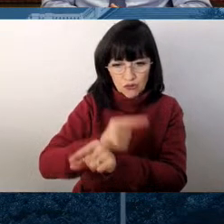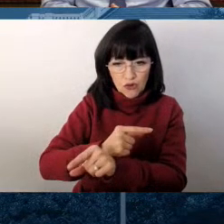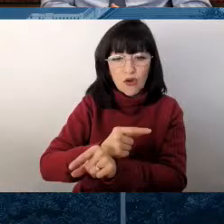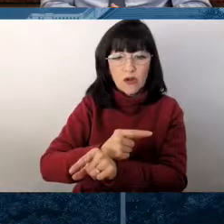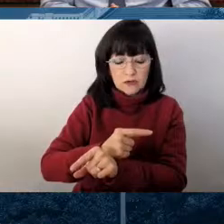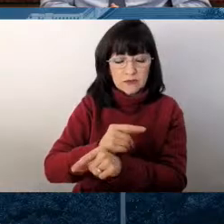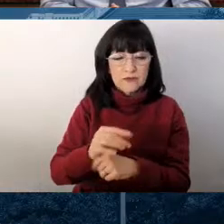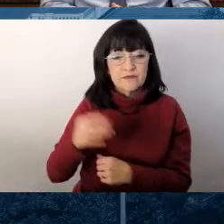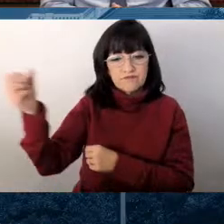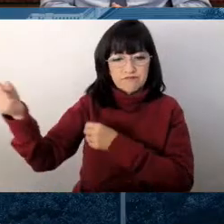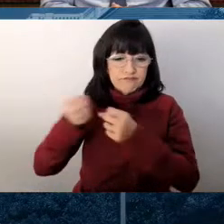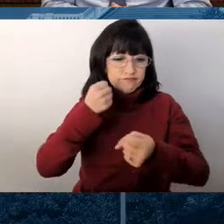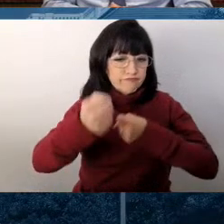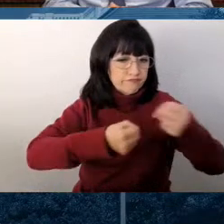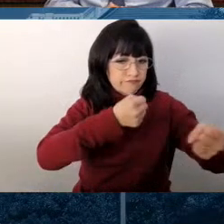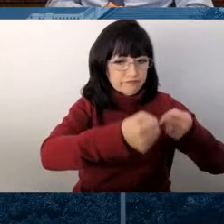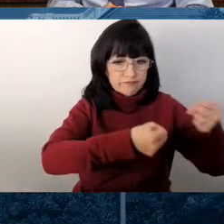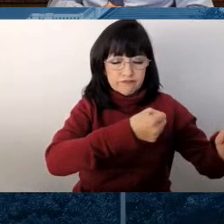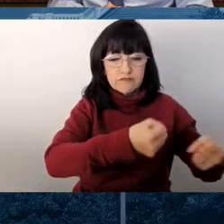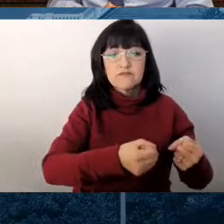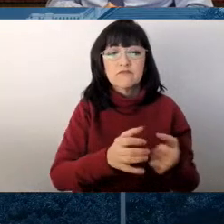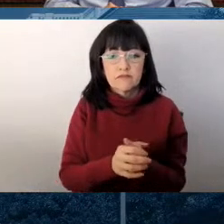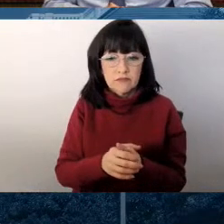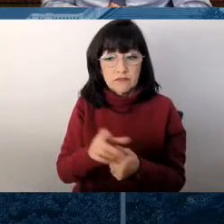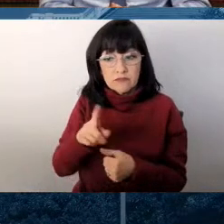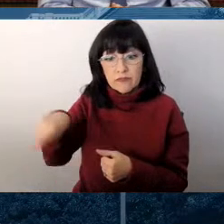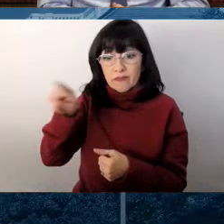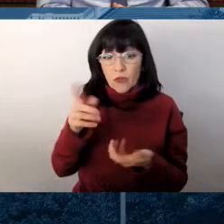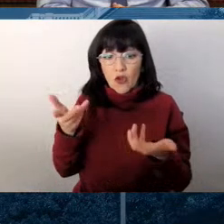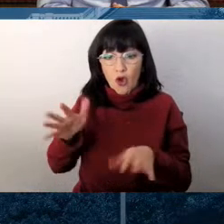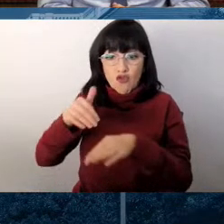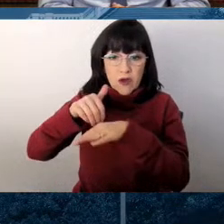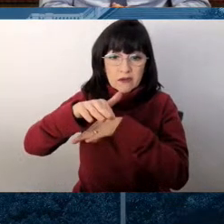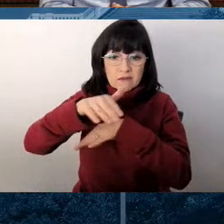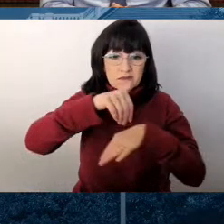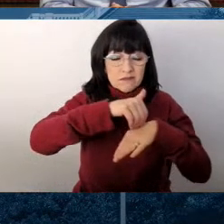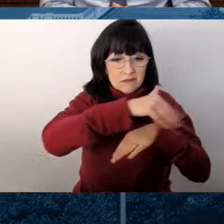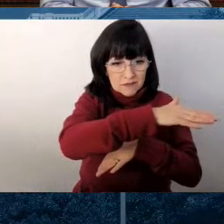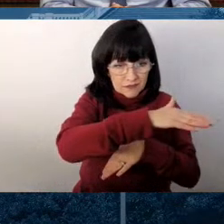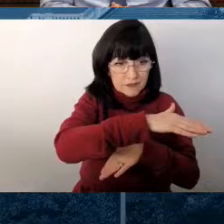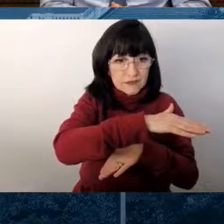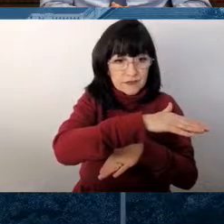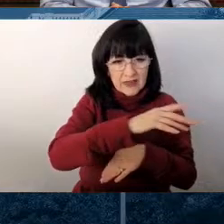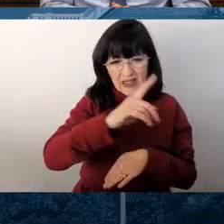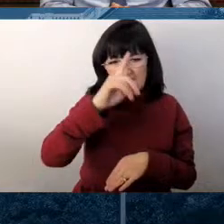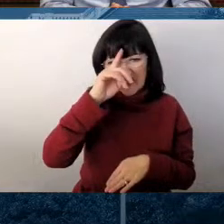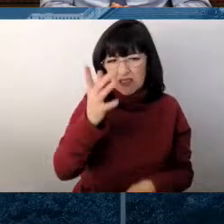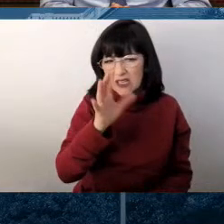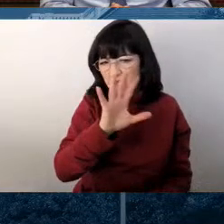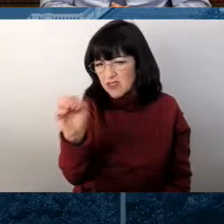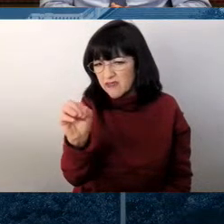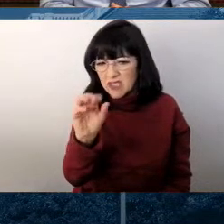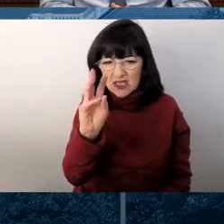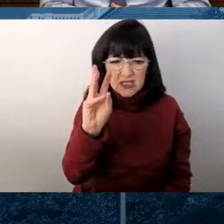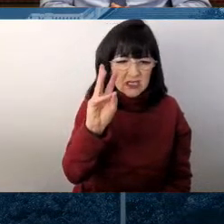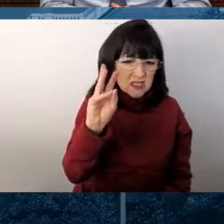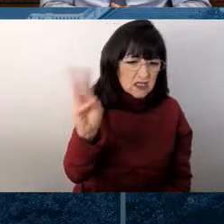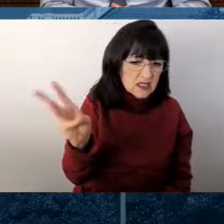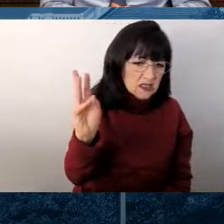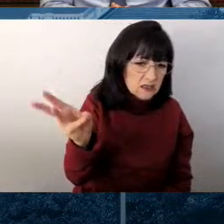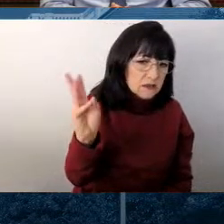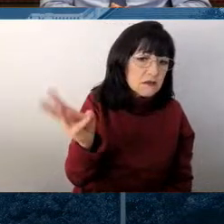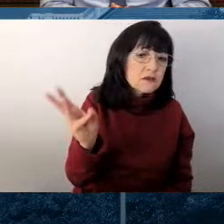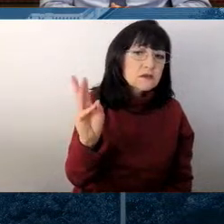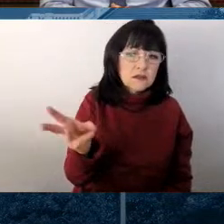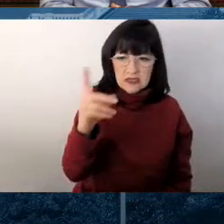to our guardsmen and women who've already been deployed. Some, I think, 50 to 60, AJ, and more